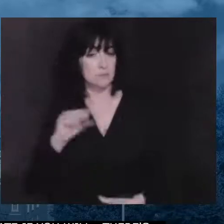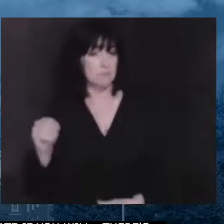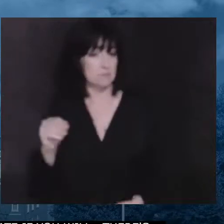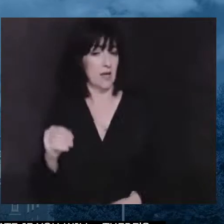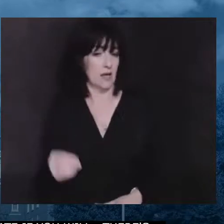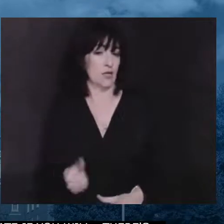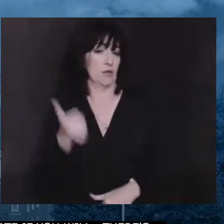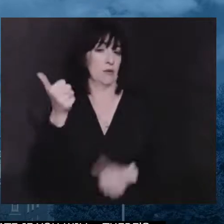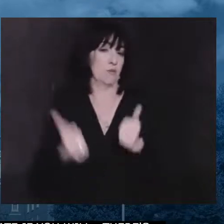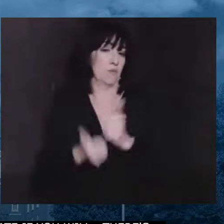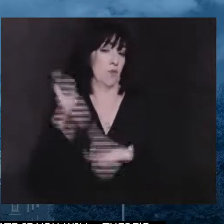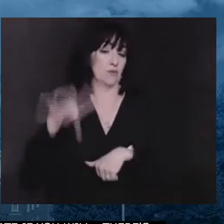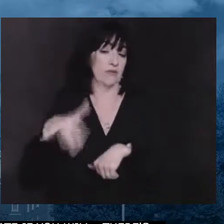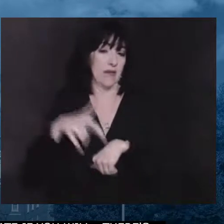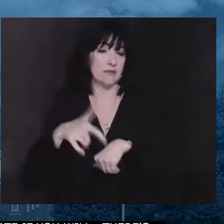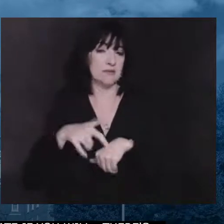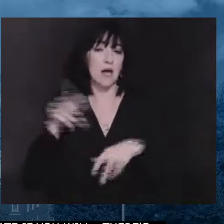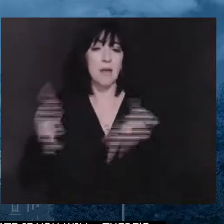together.